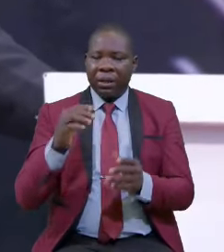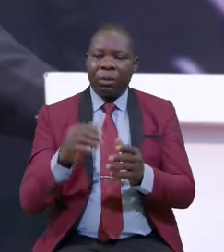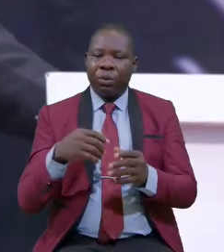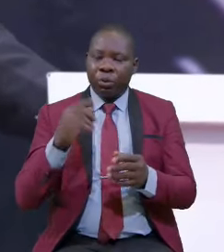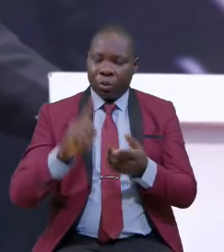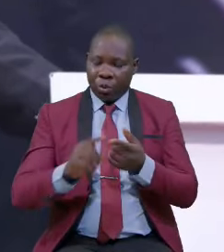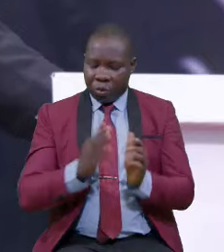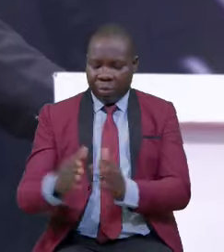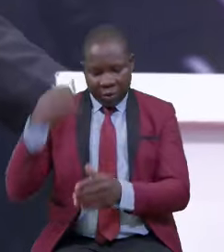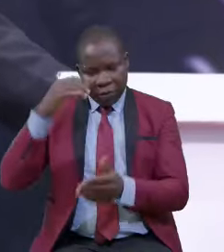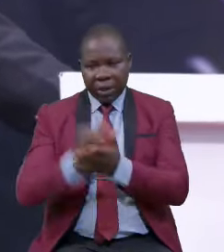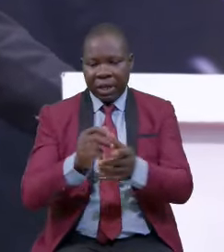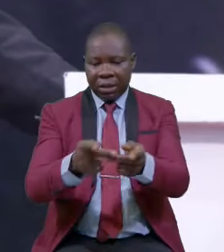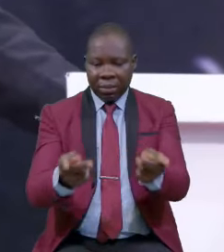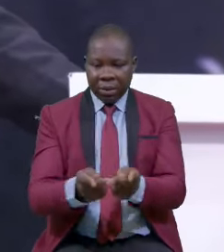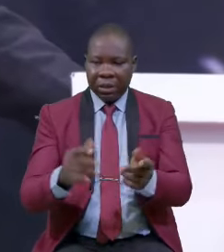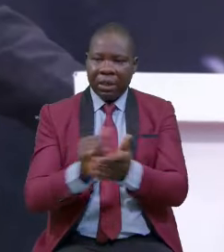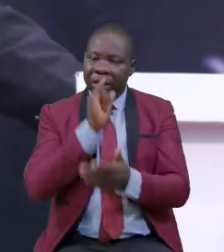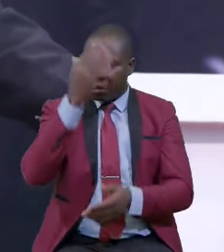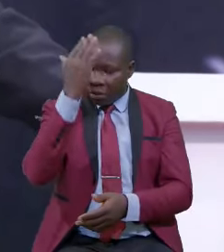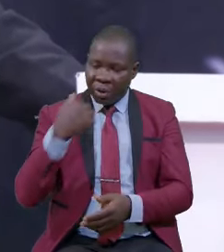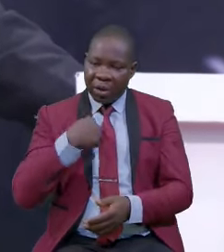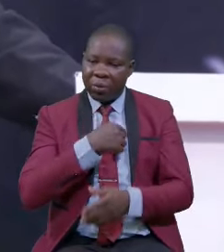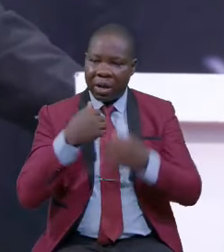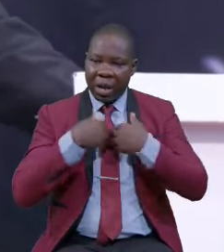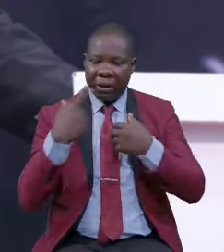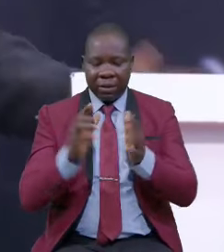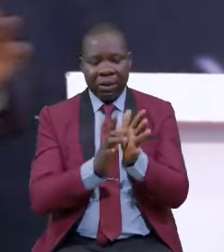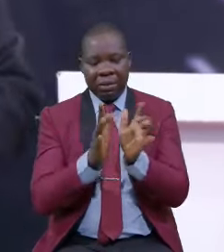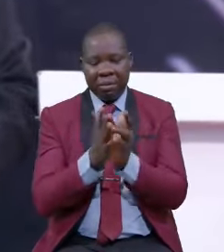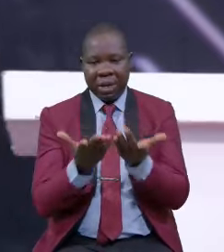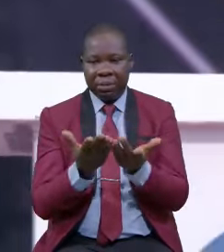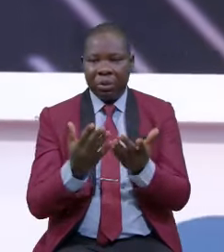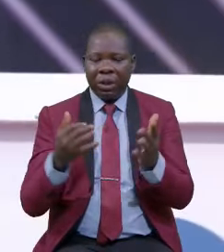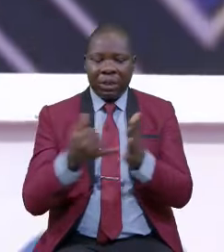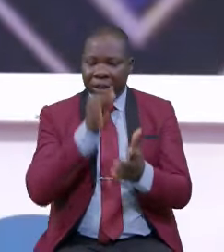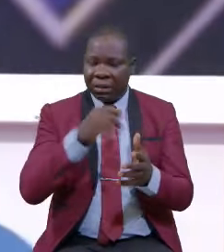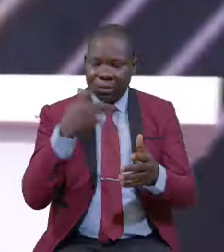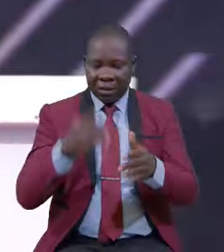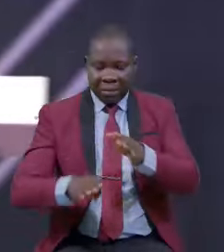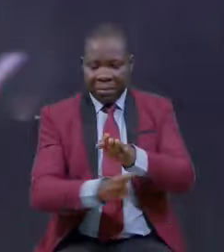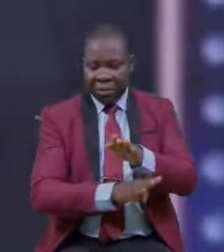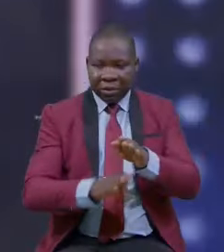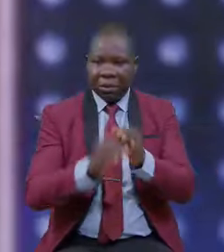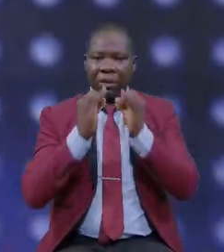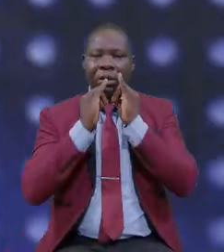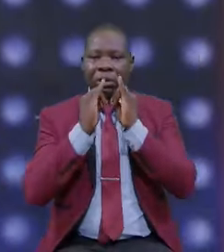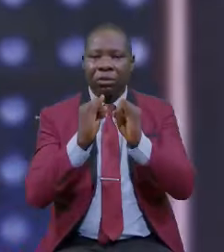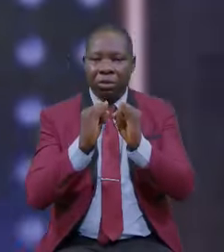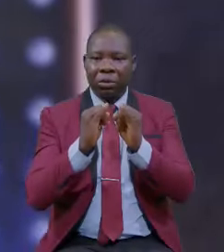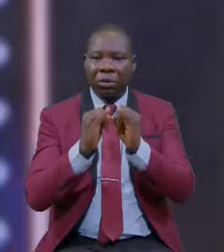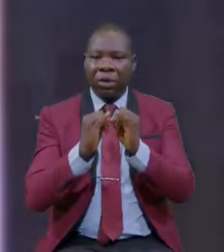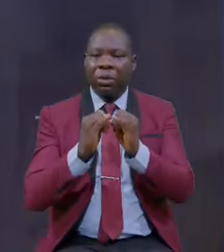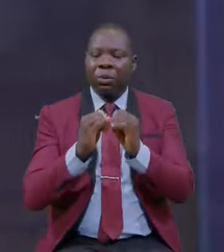that God has given us before leaving earth. In John chapter 5, I'm reading from